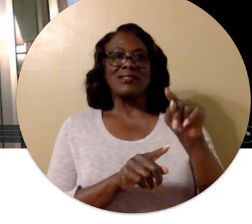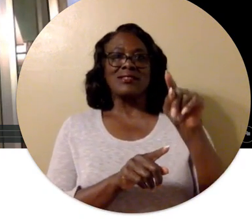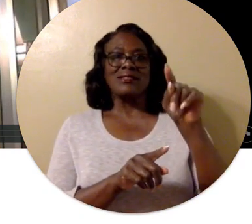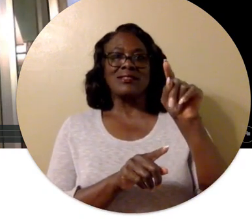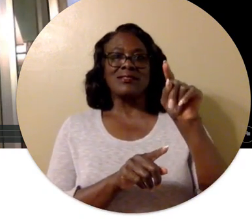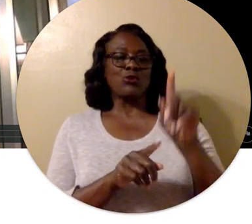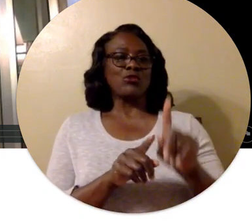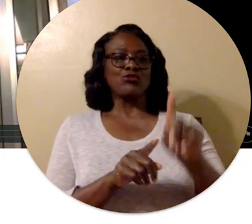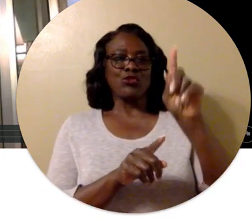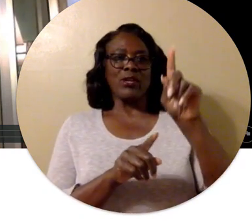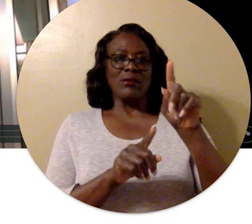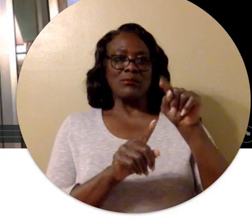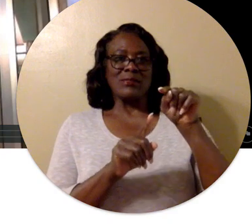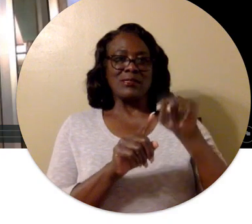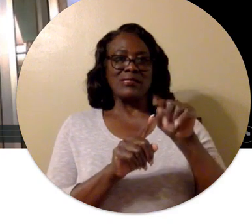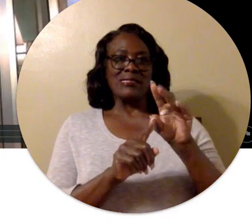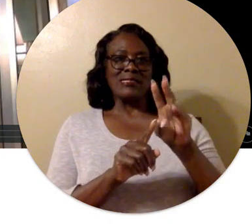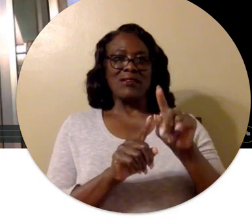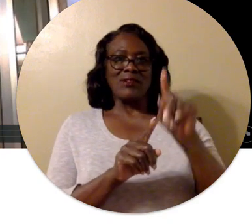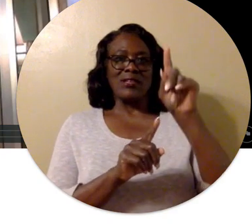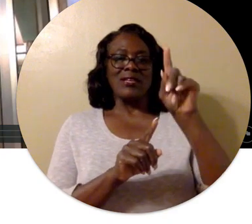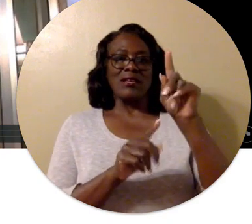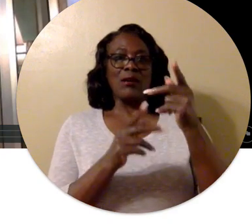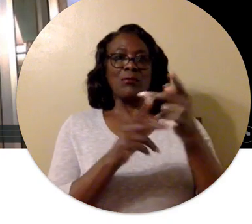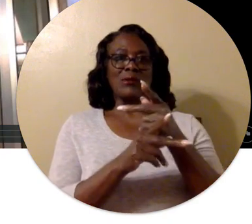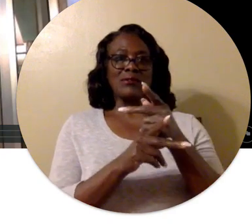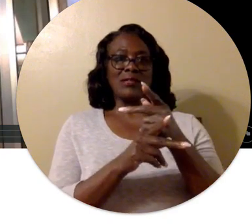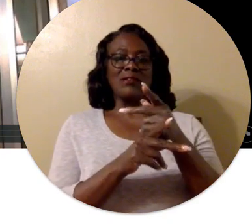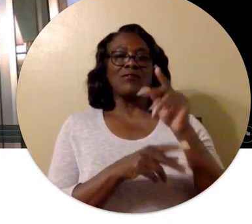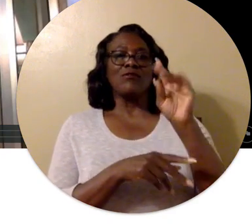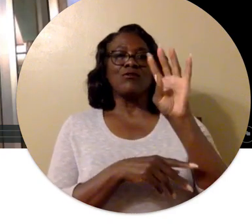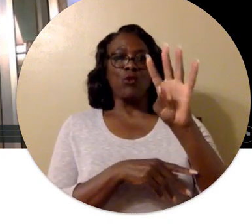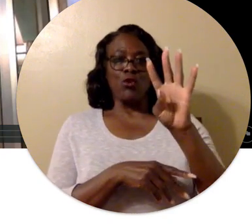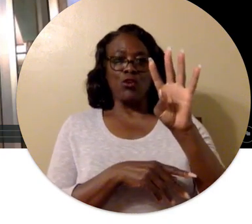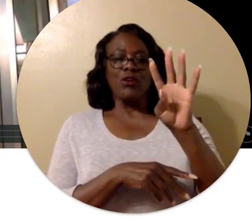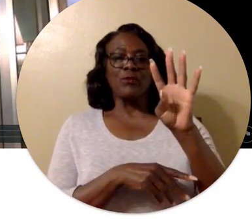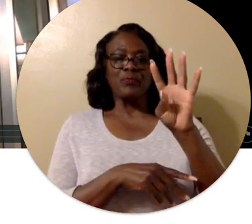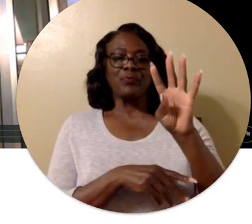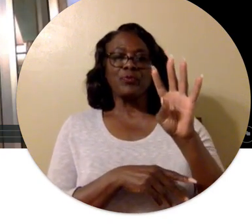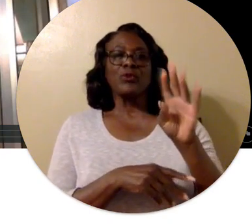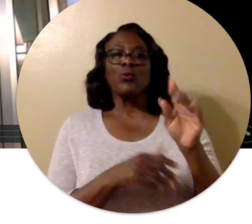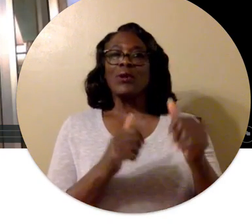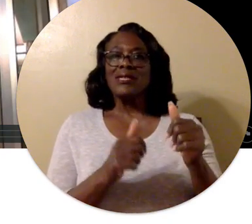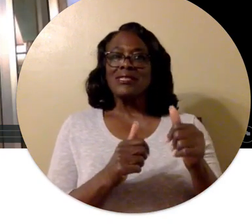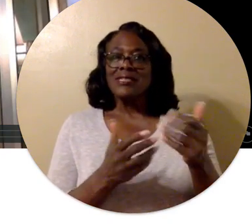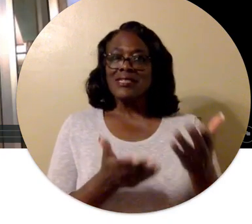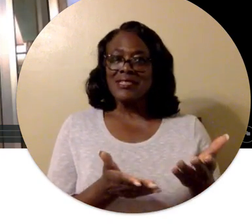going straight up like this. So I'm going to multiply 7 times 4, which is